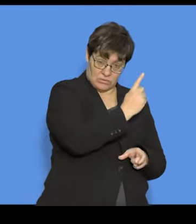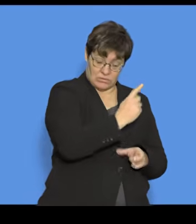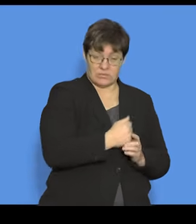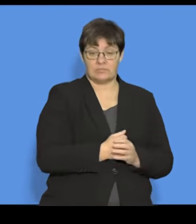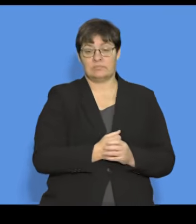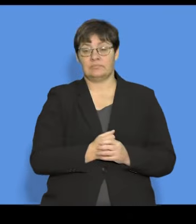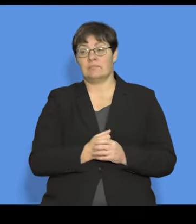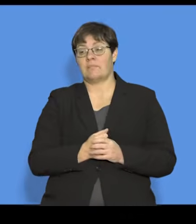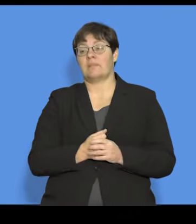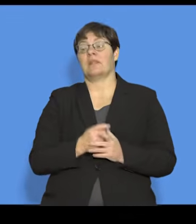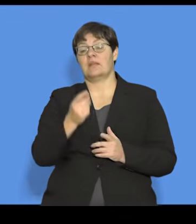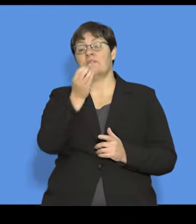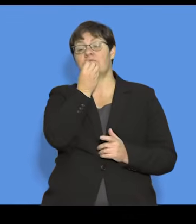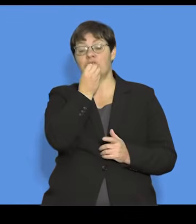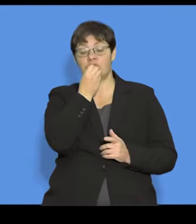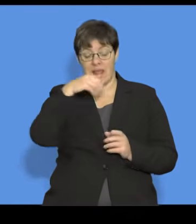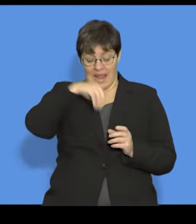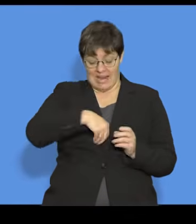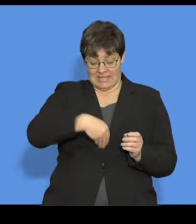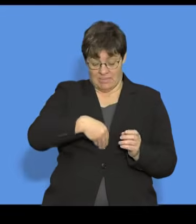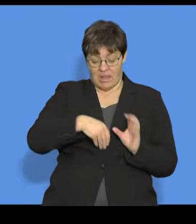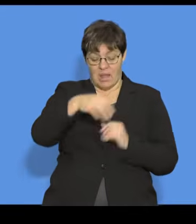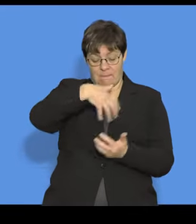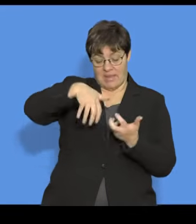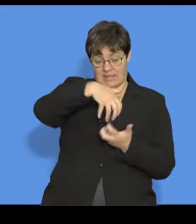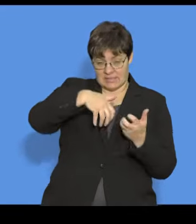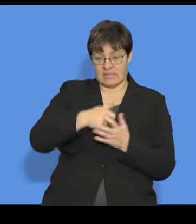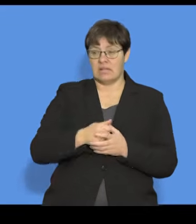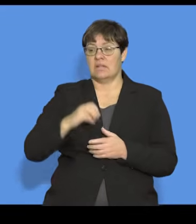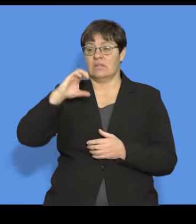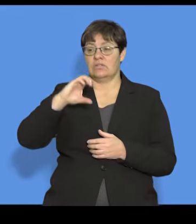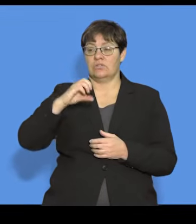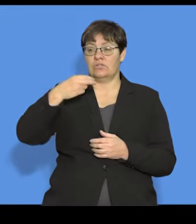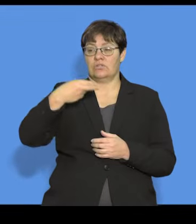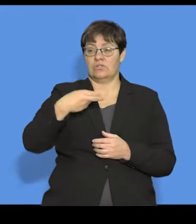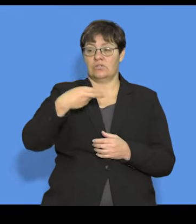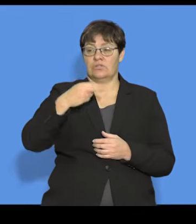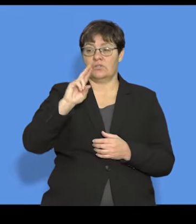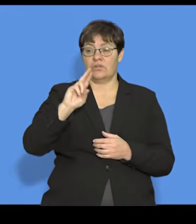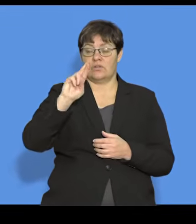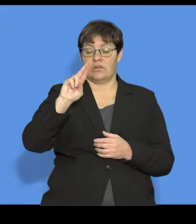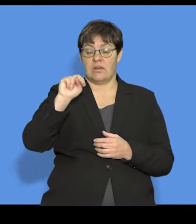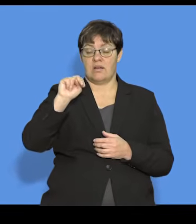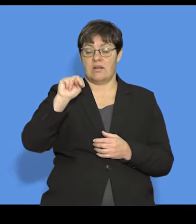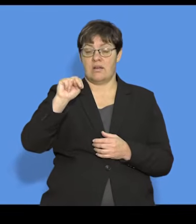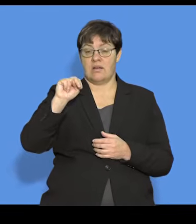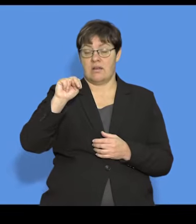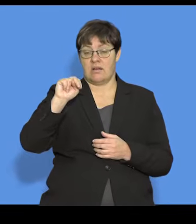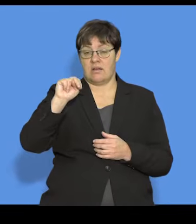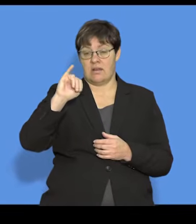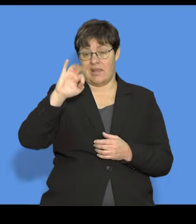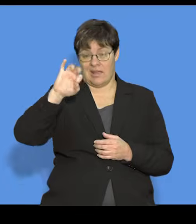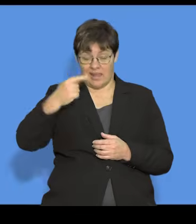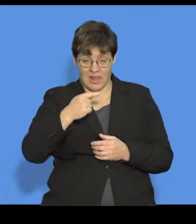In the stomach, you'll find that the food then is mixed, or another word for mixing is churning, and it's mixed with